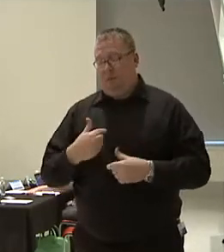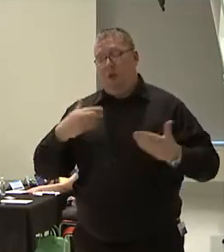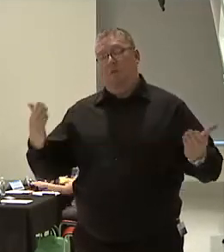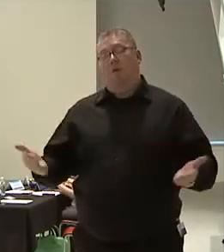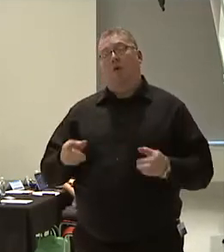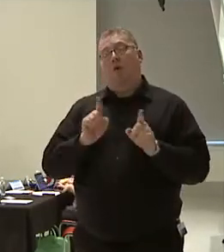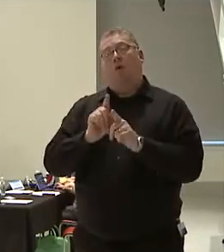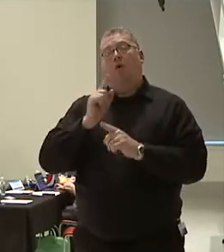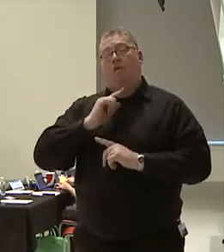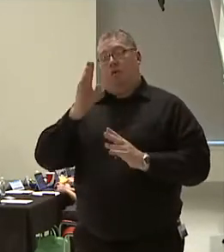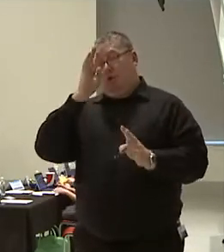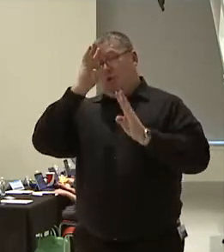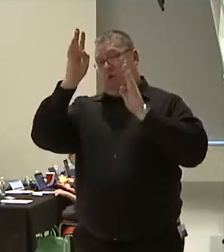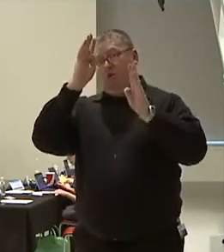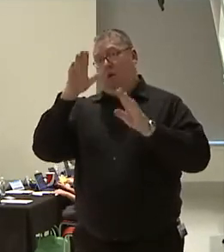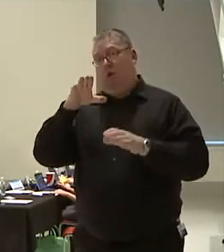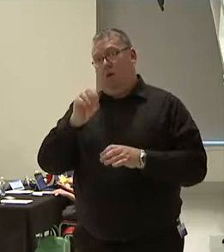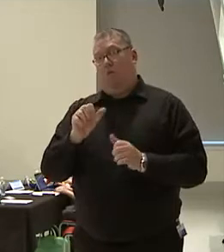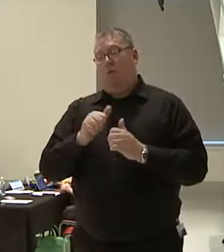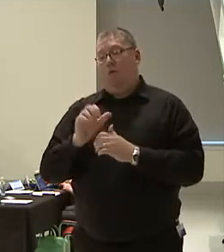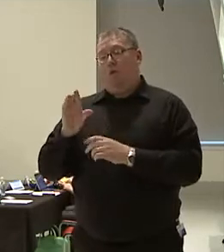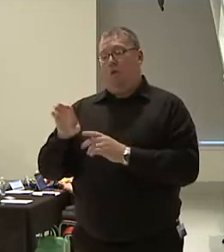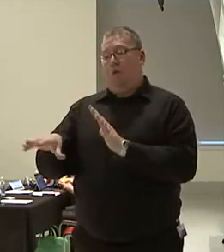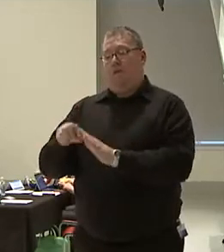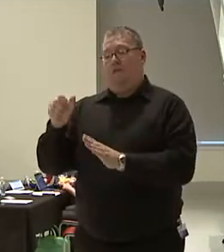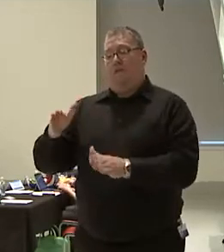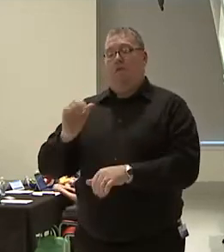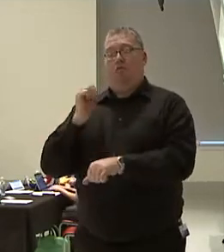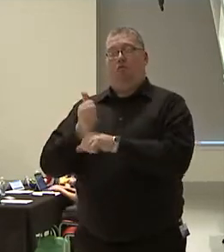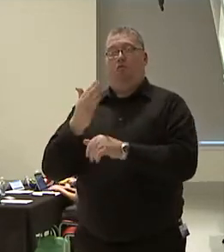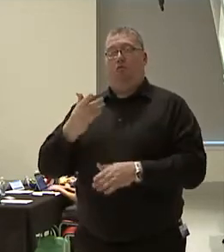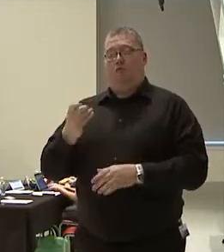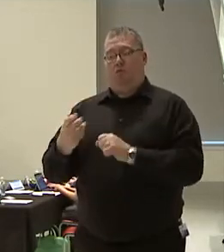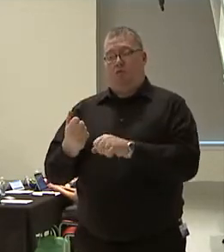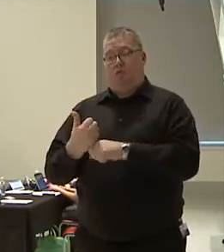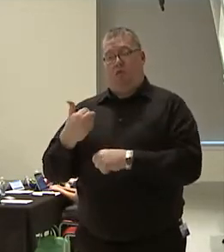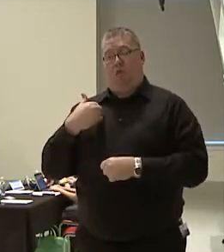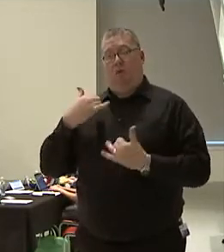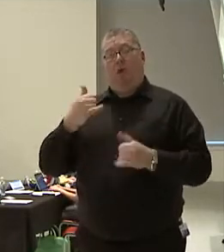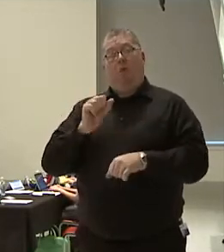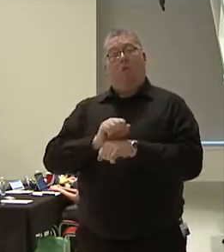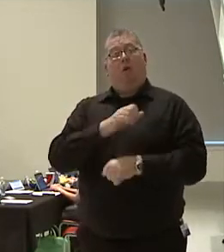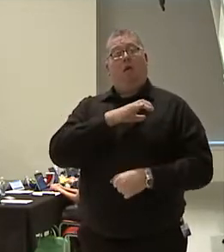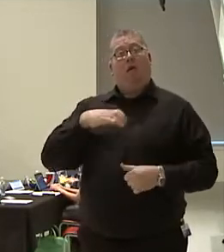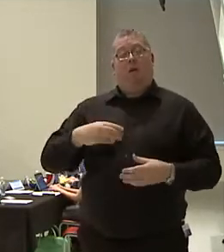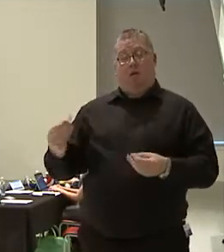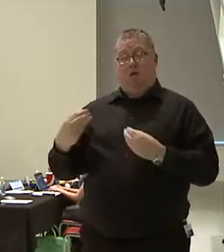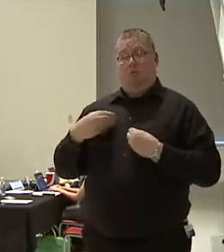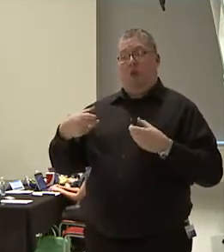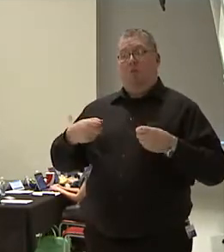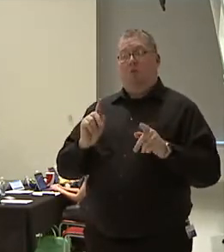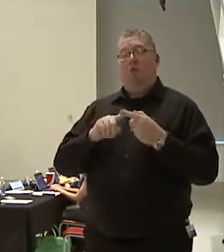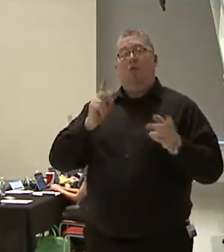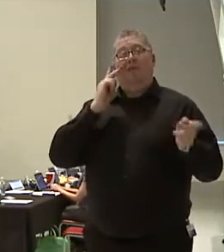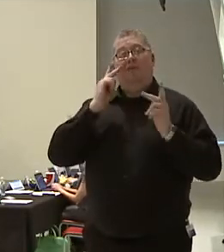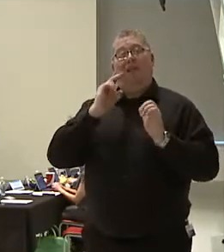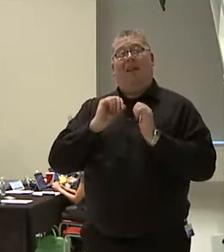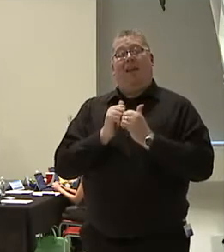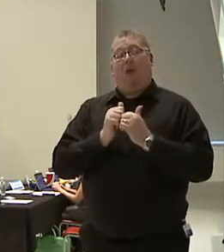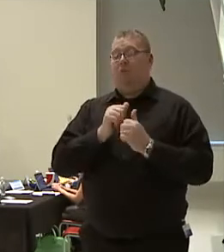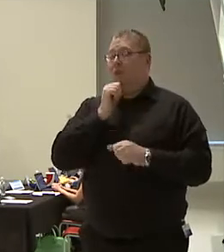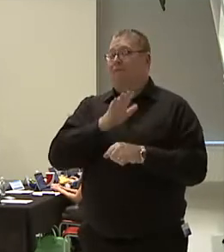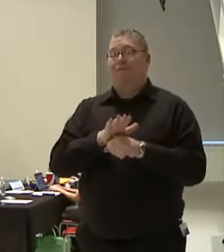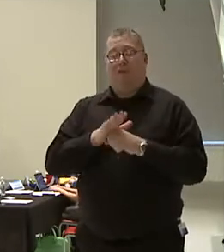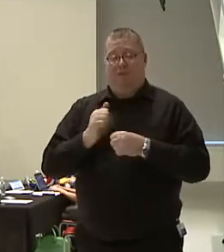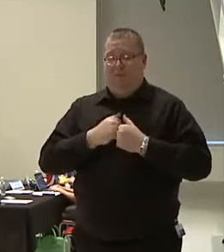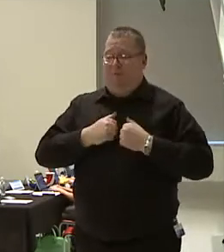innovation organization I co-founded with Eddie Tejeda a few years ago. My work at the Council has given me the opportunity to see how a lack of transparency in